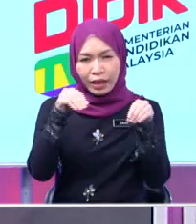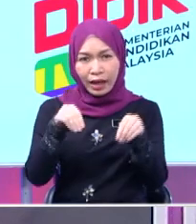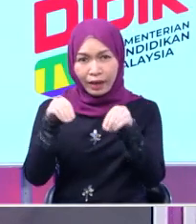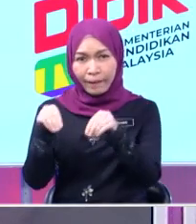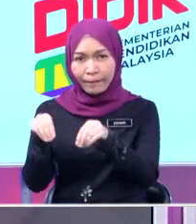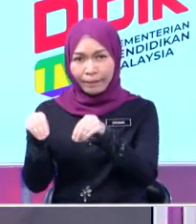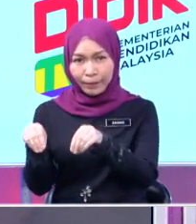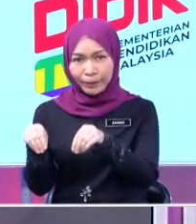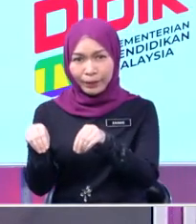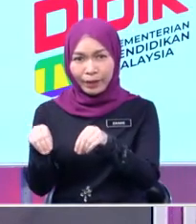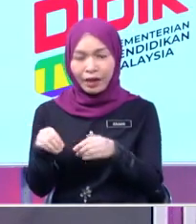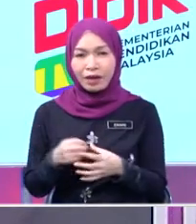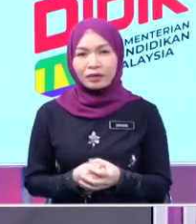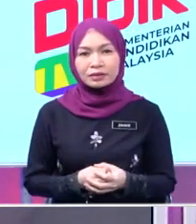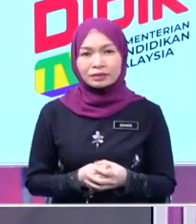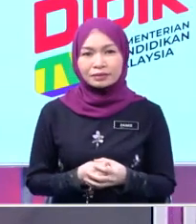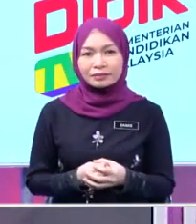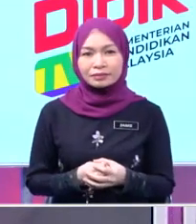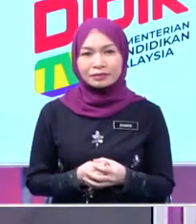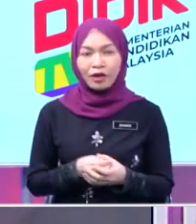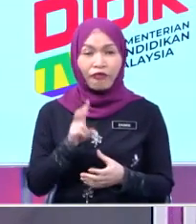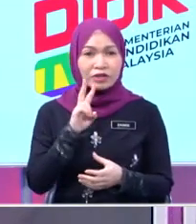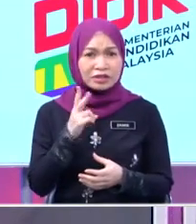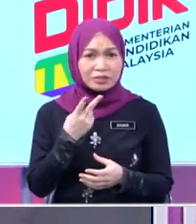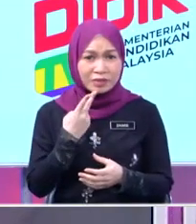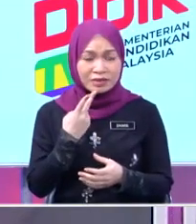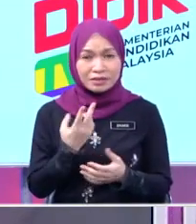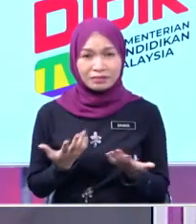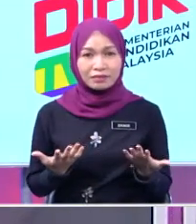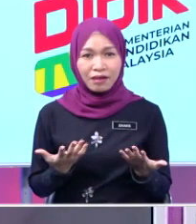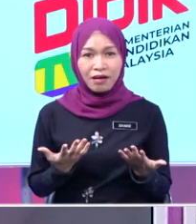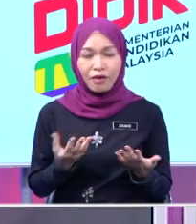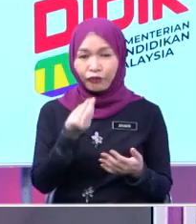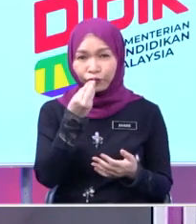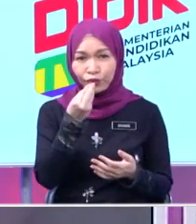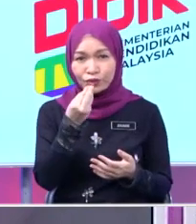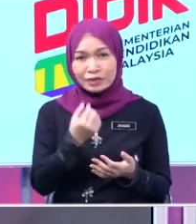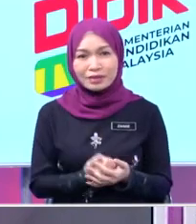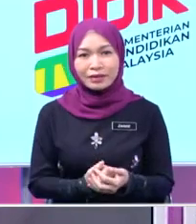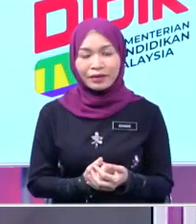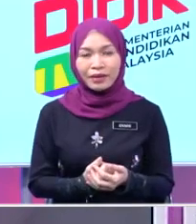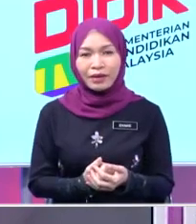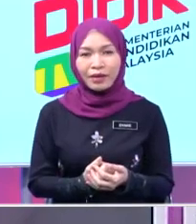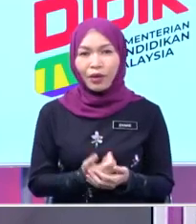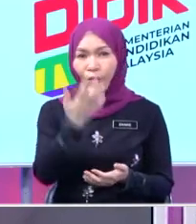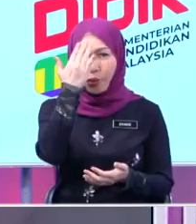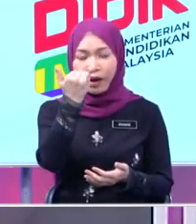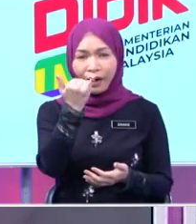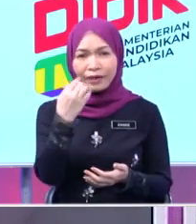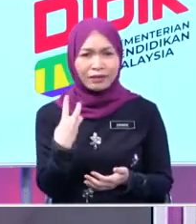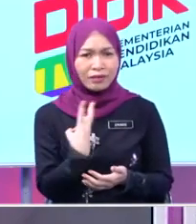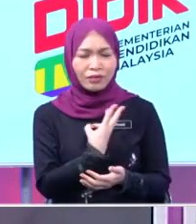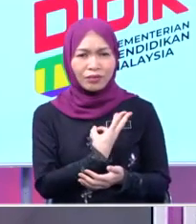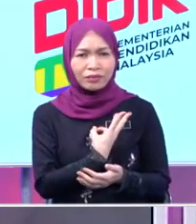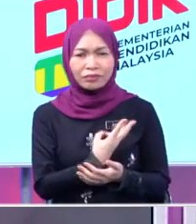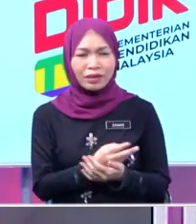different point of view. Yes. I can't grow food. Why? So for example, why can't they grow food? Who cannot